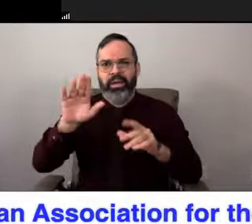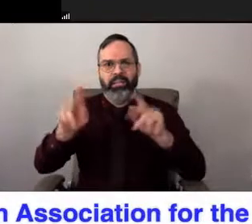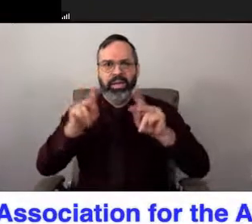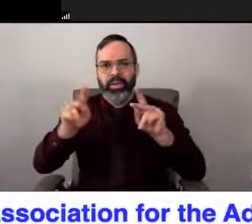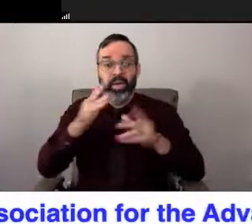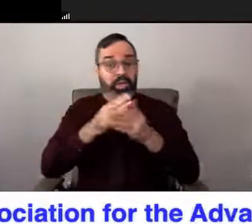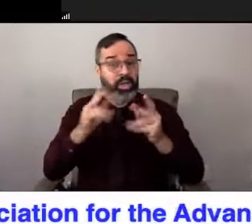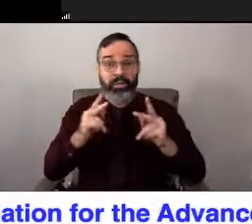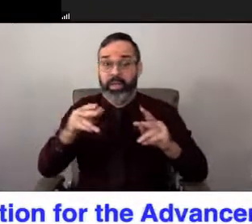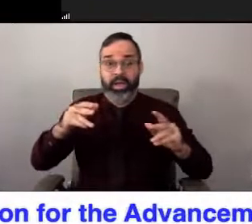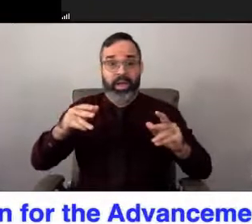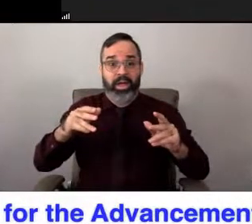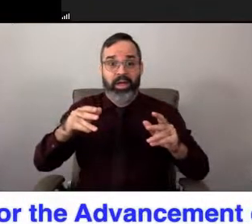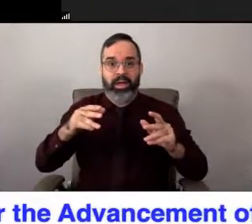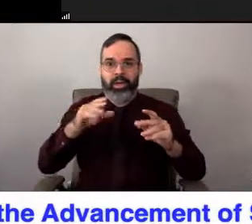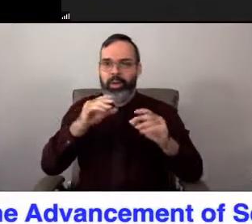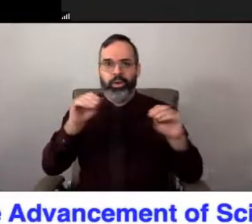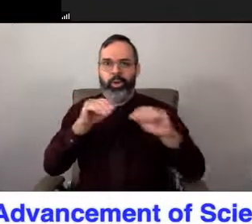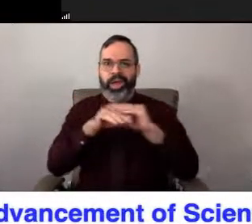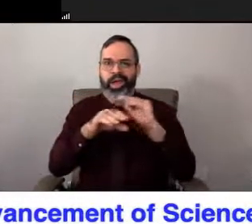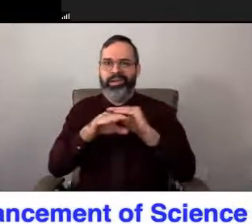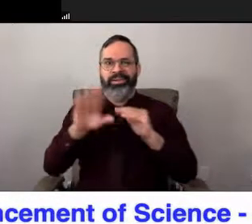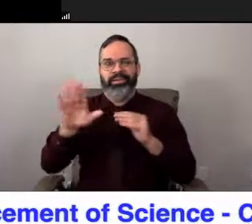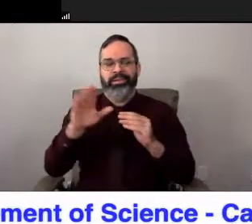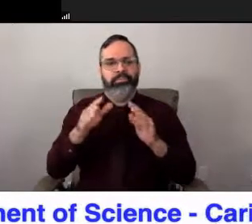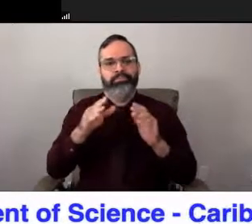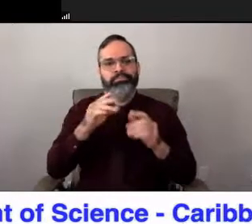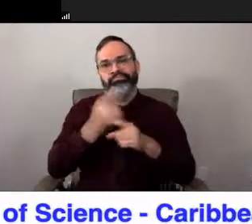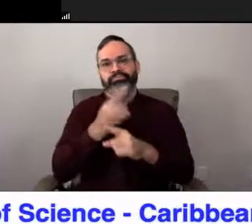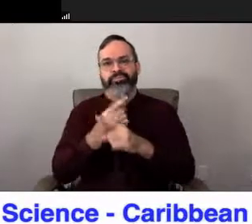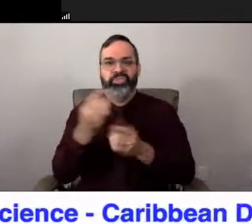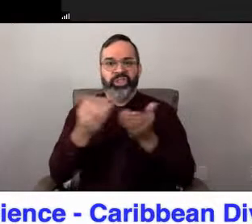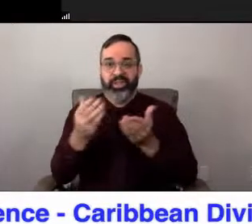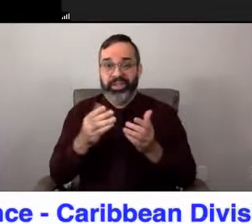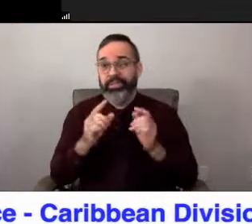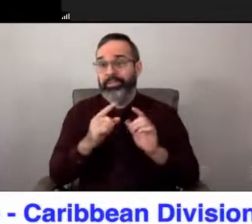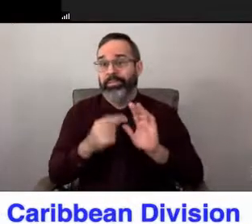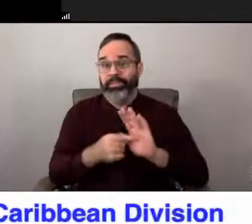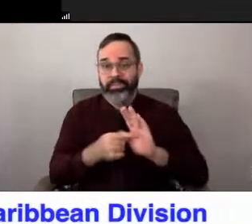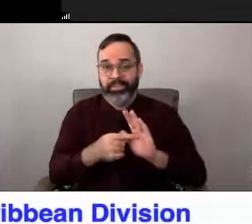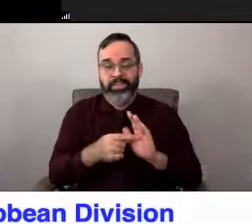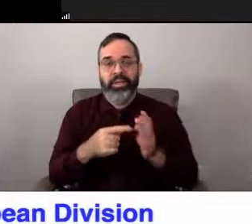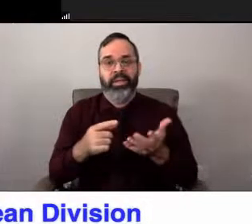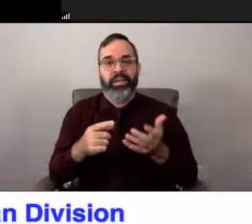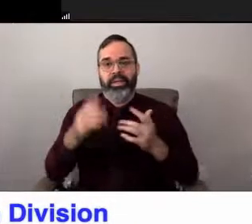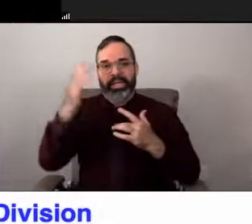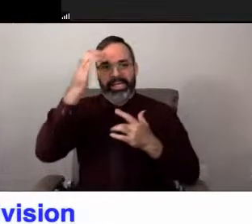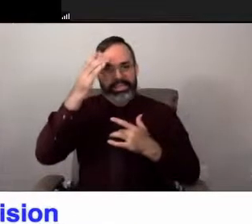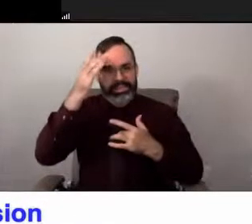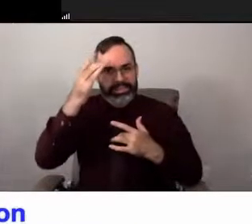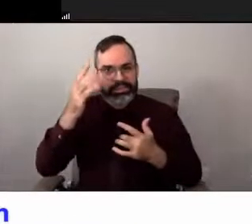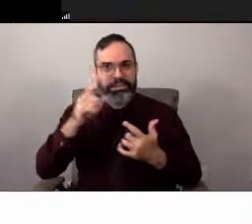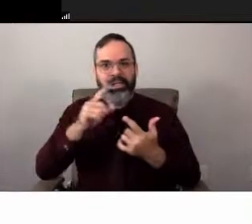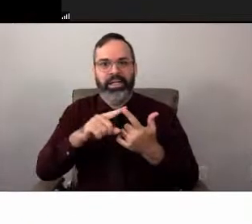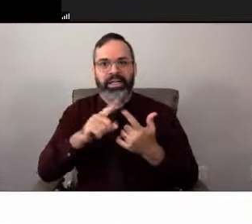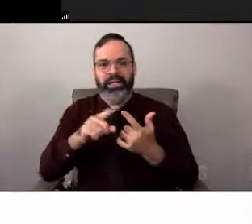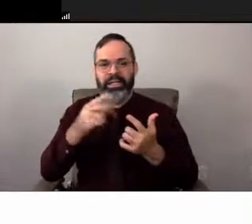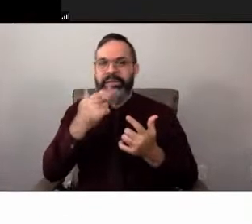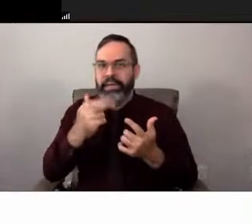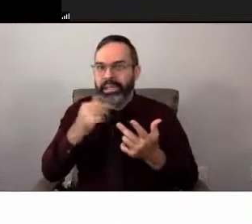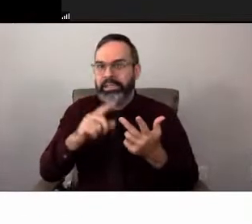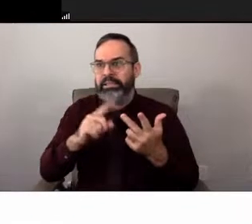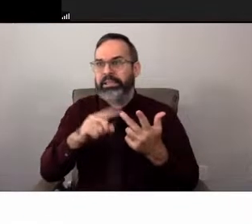been able to access their routine services. For example, for the non-communicable diseases, those with diabetes,